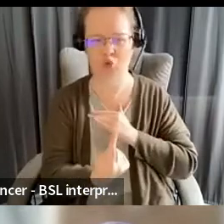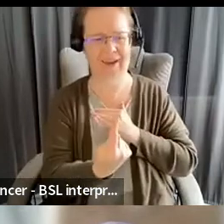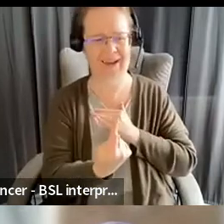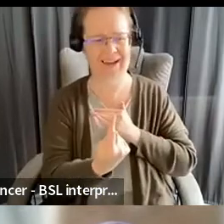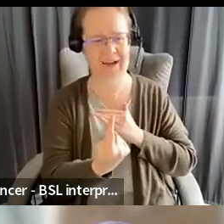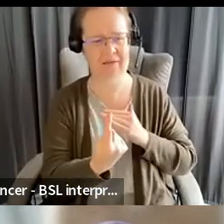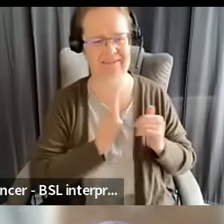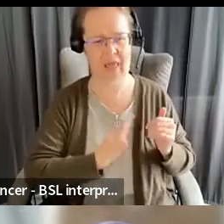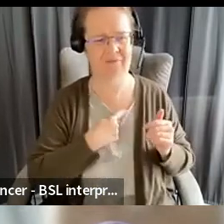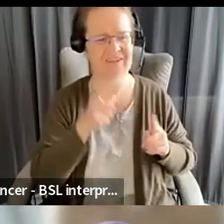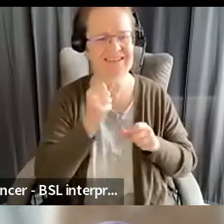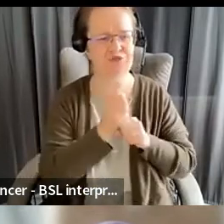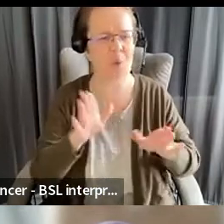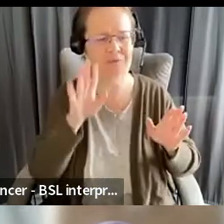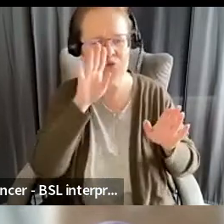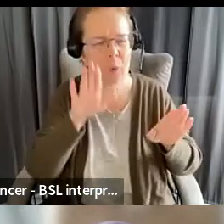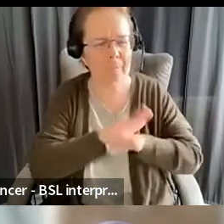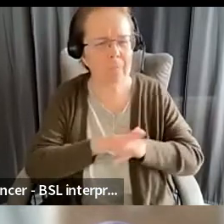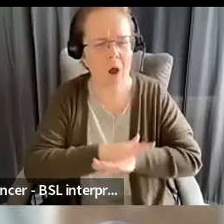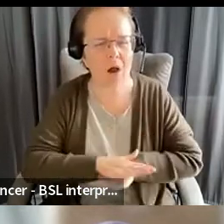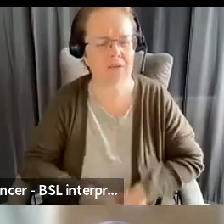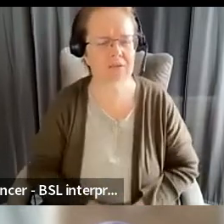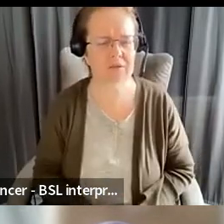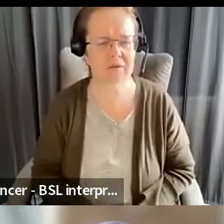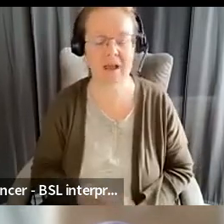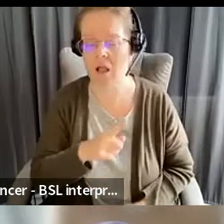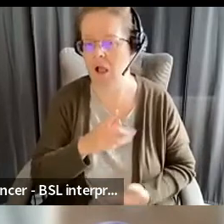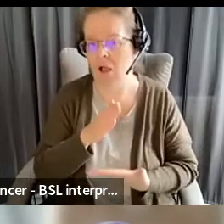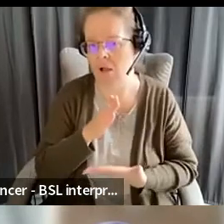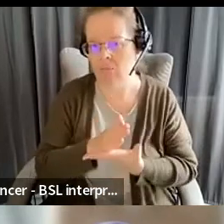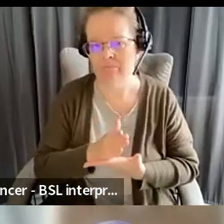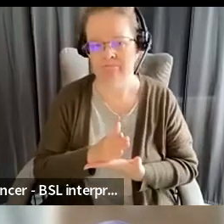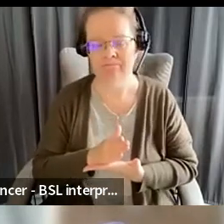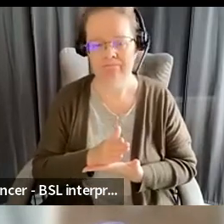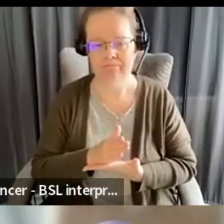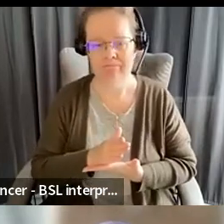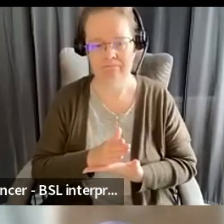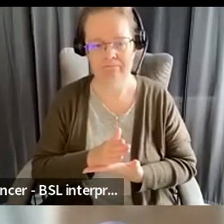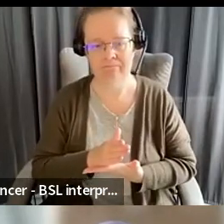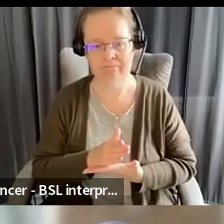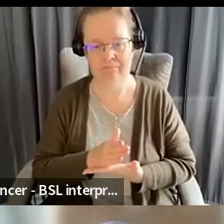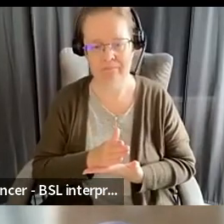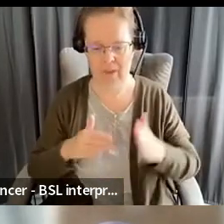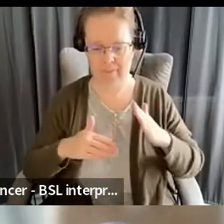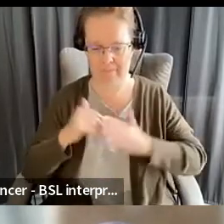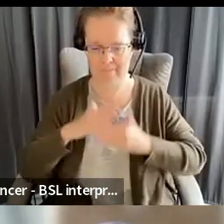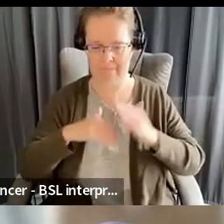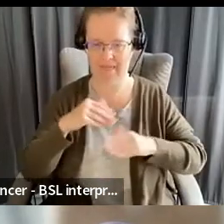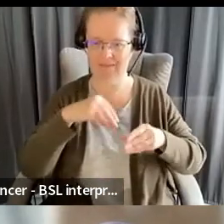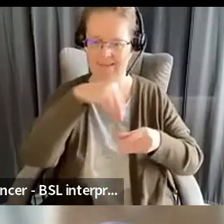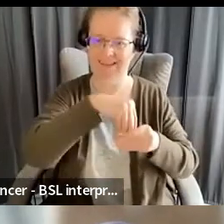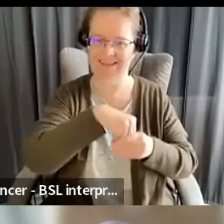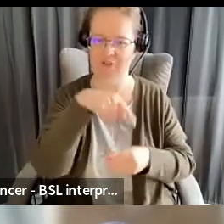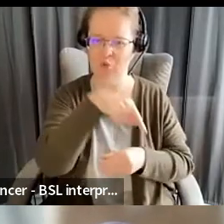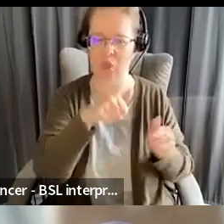CGI. Yeah, it's very, very much so. I think it's kind of built into the company somehow.